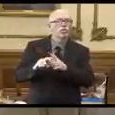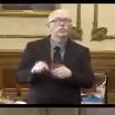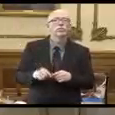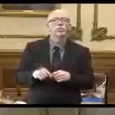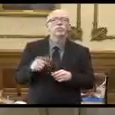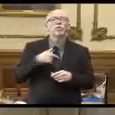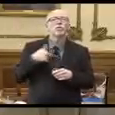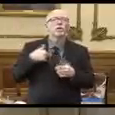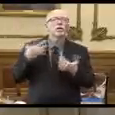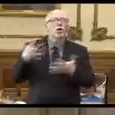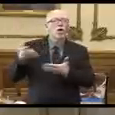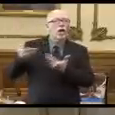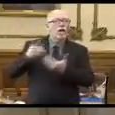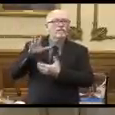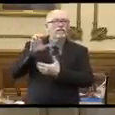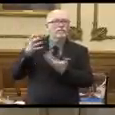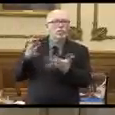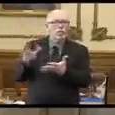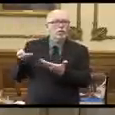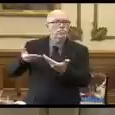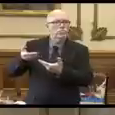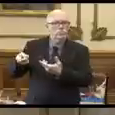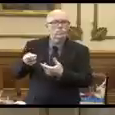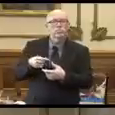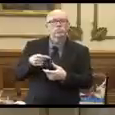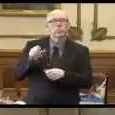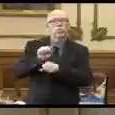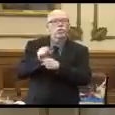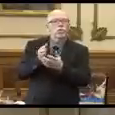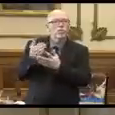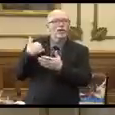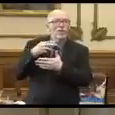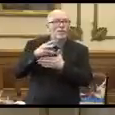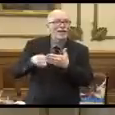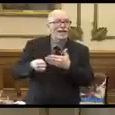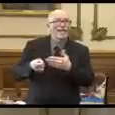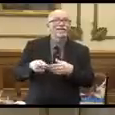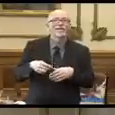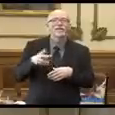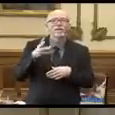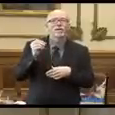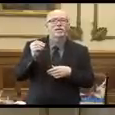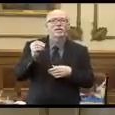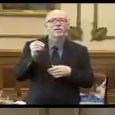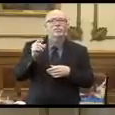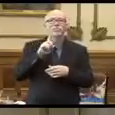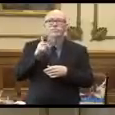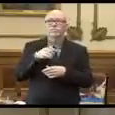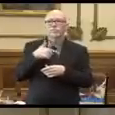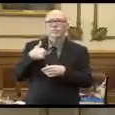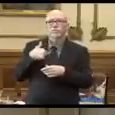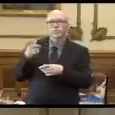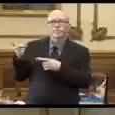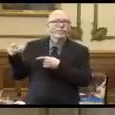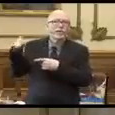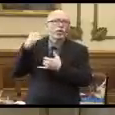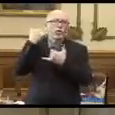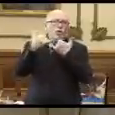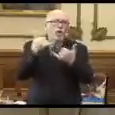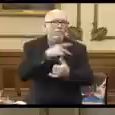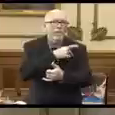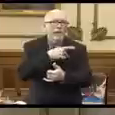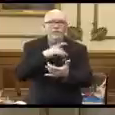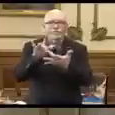have onboarded those 500 individuals and worked through the weekend and actually we're calling patients and